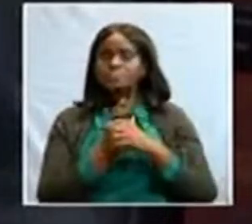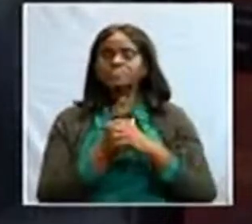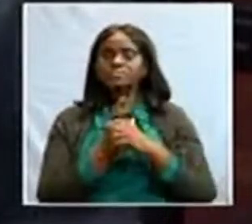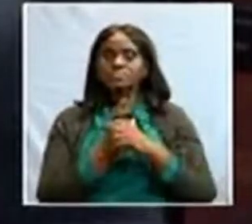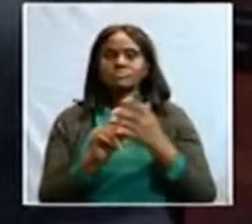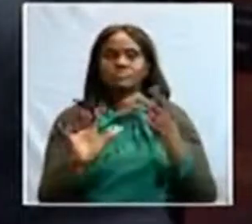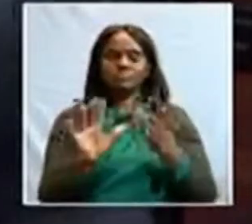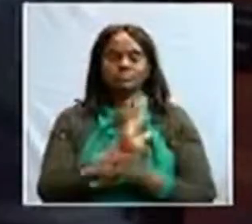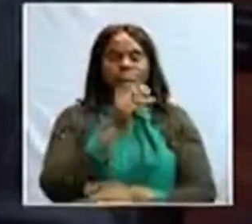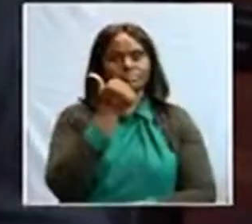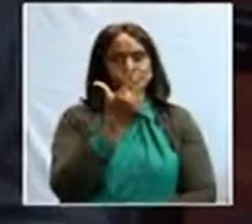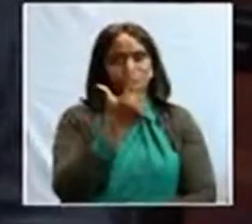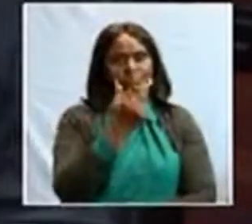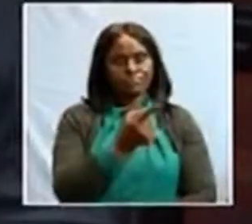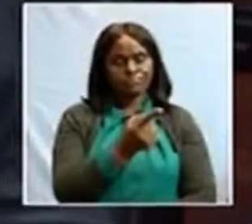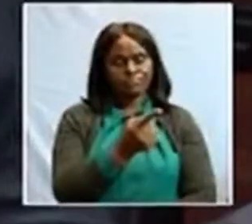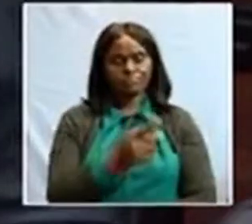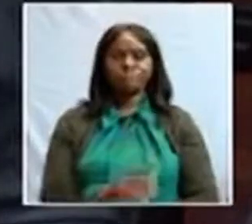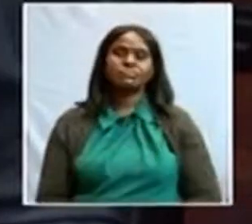page 13,